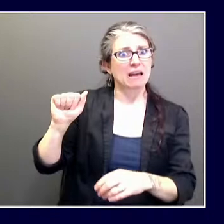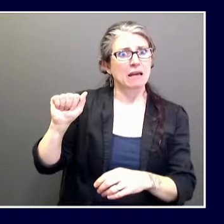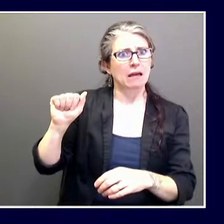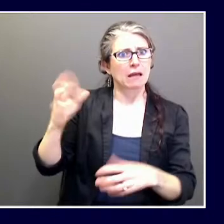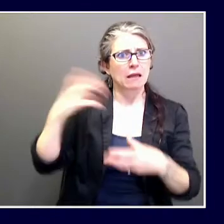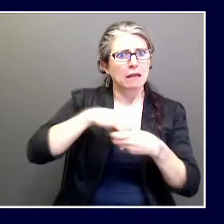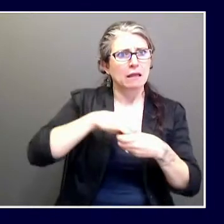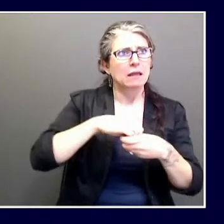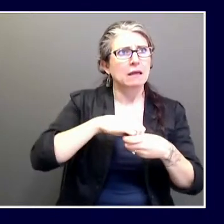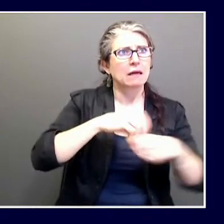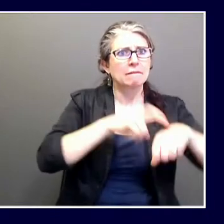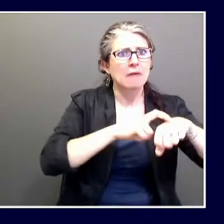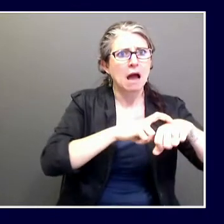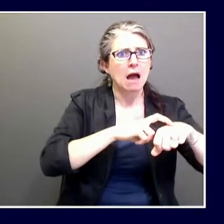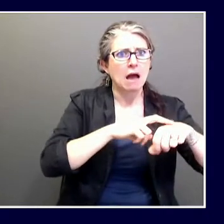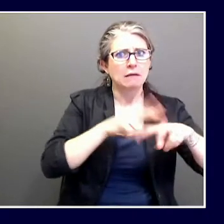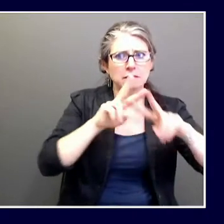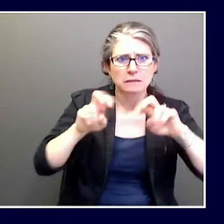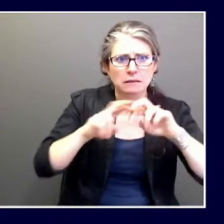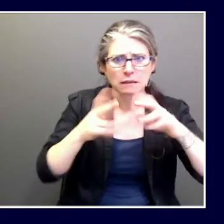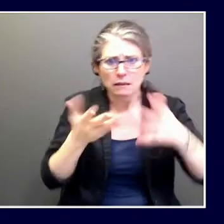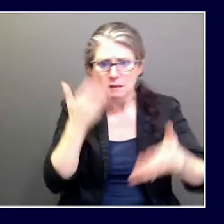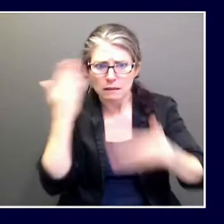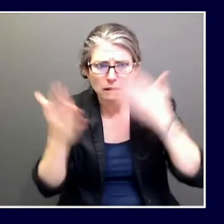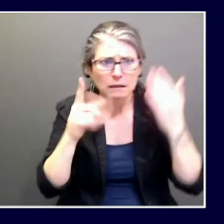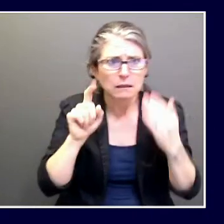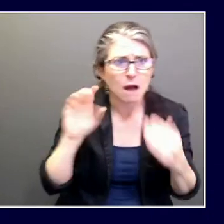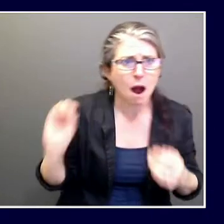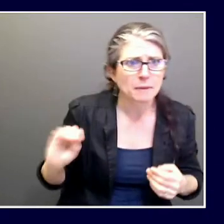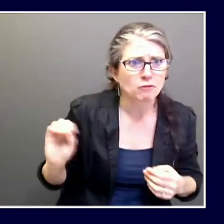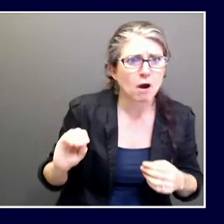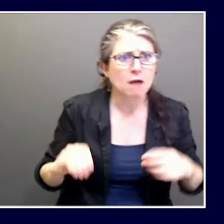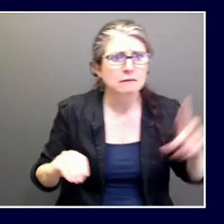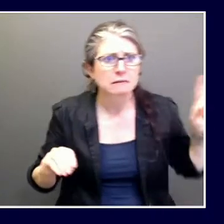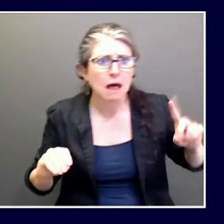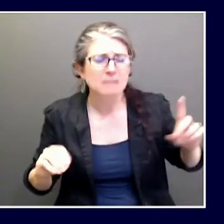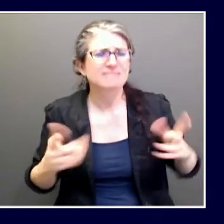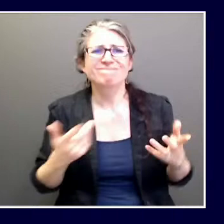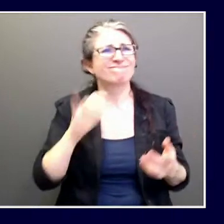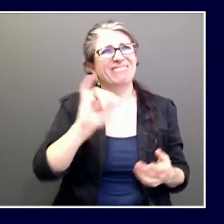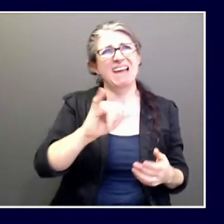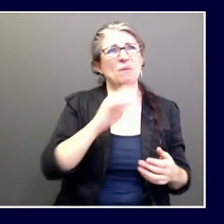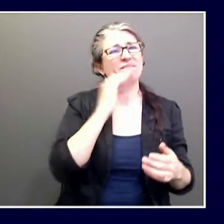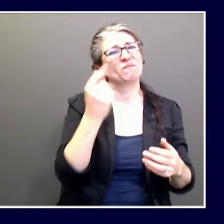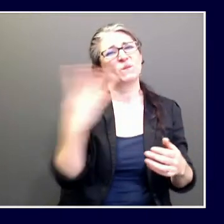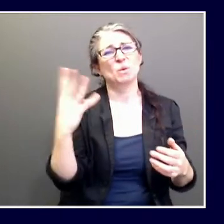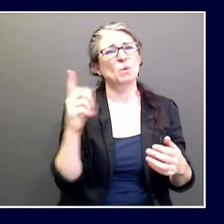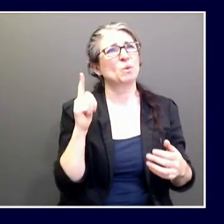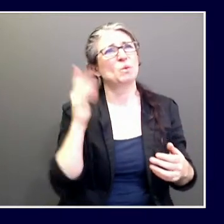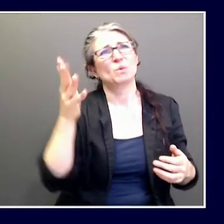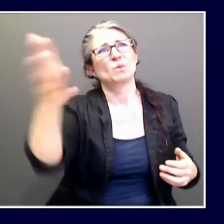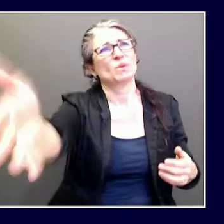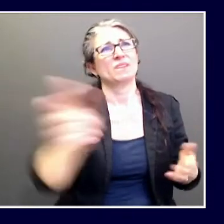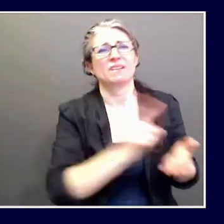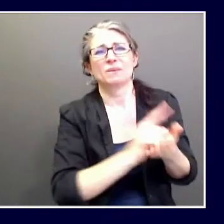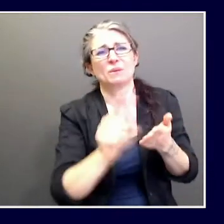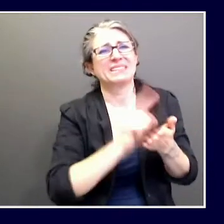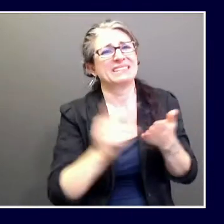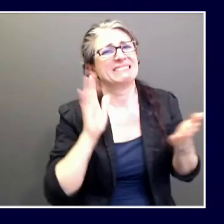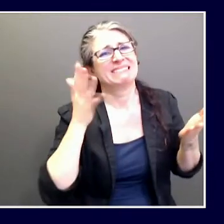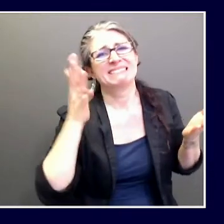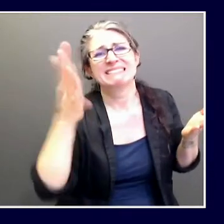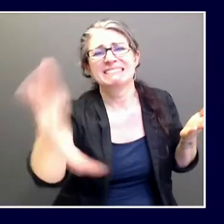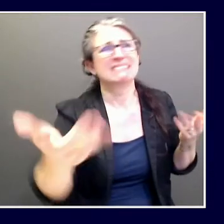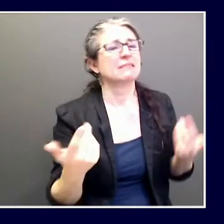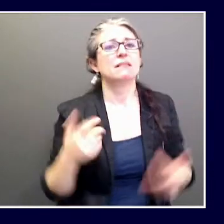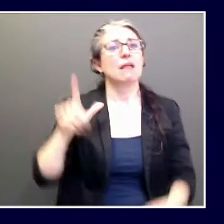most sophisticated platforms because of our partners at the Jackson Laboratory, going from a sample to the full